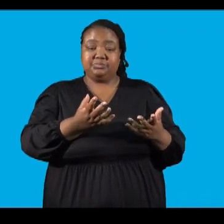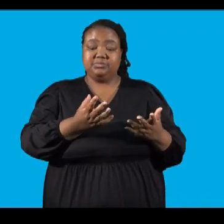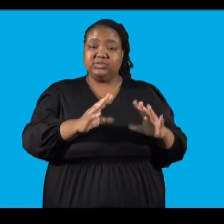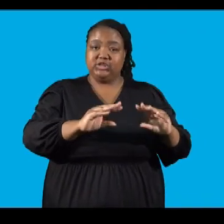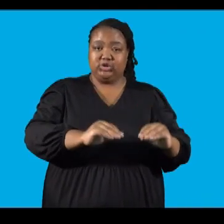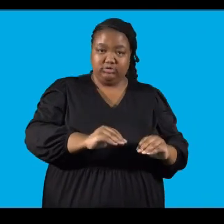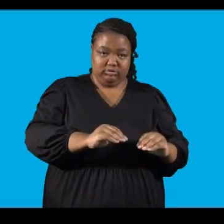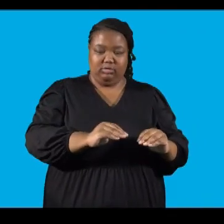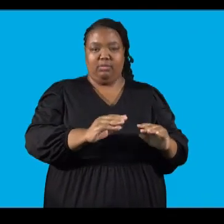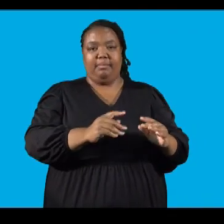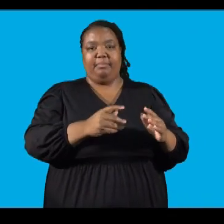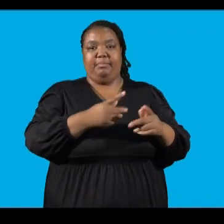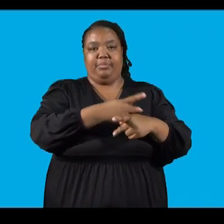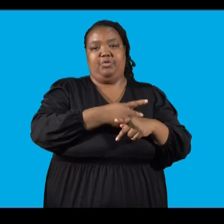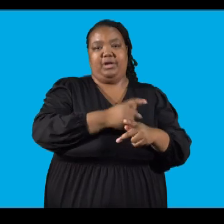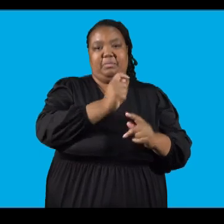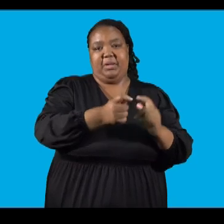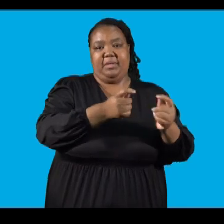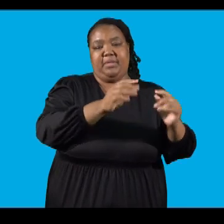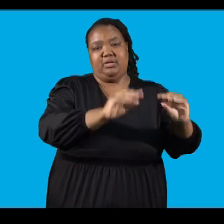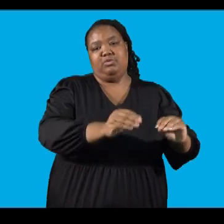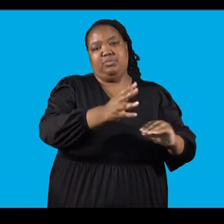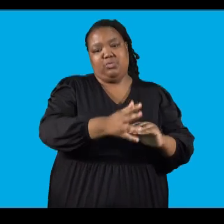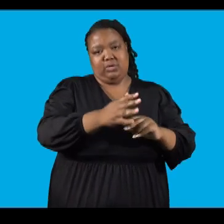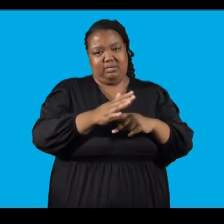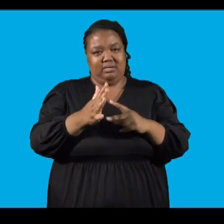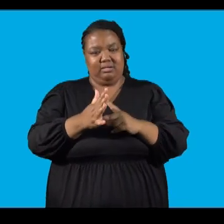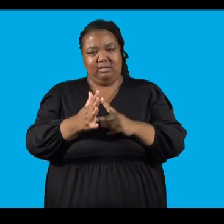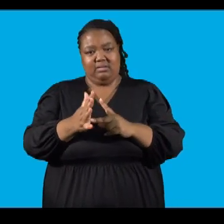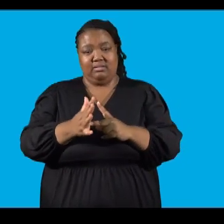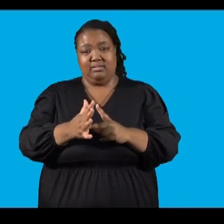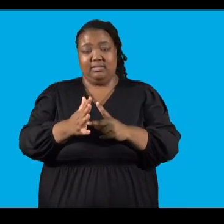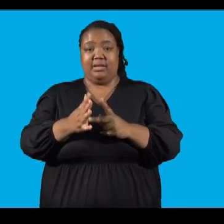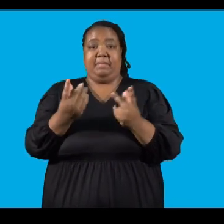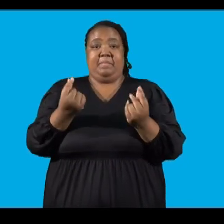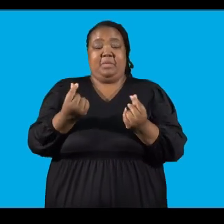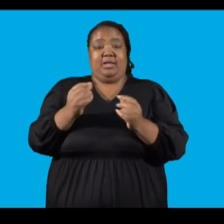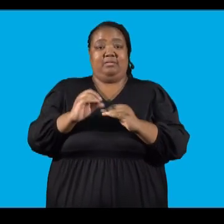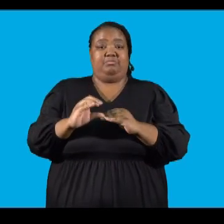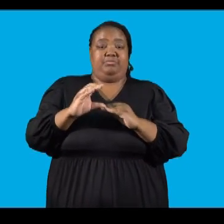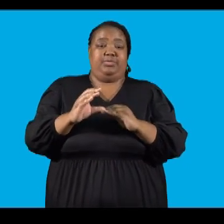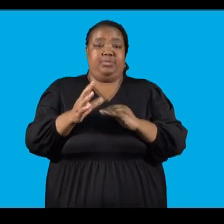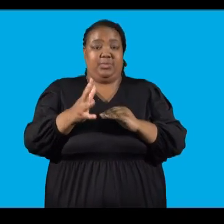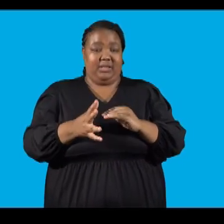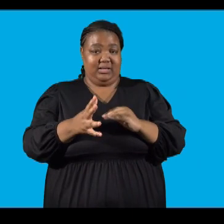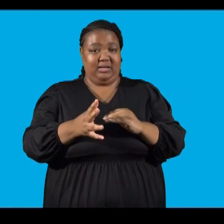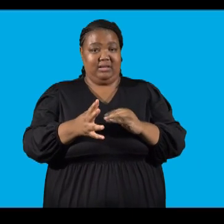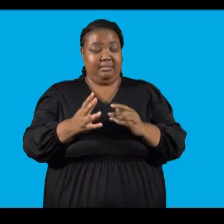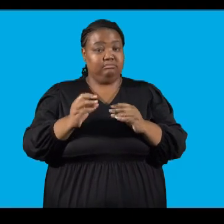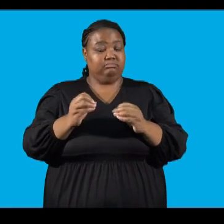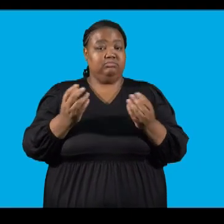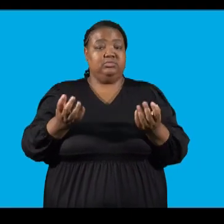likely going to reduce or stop buying the product. And secondly, increasing the